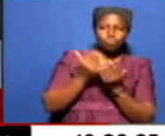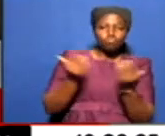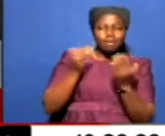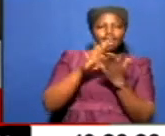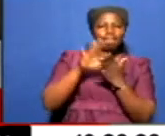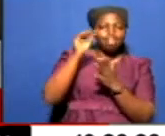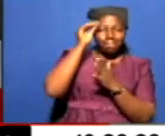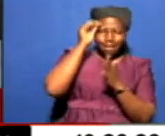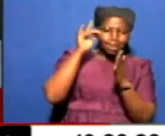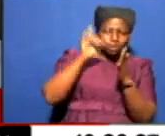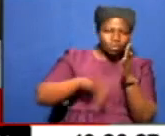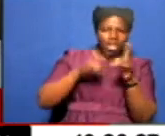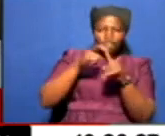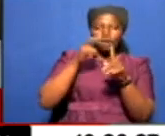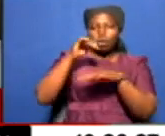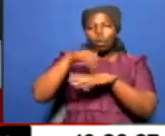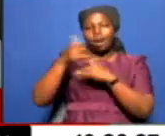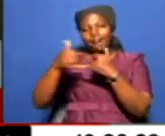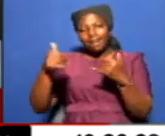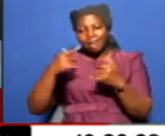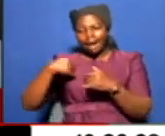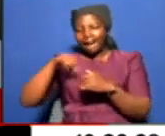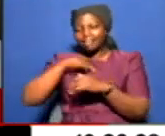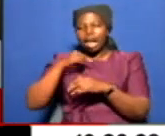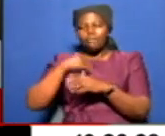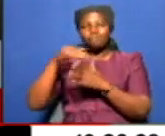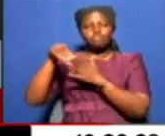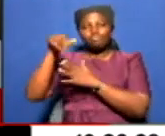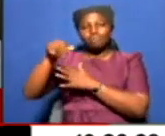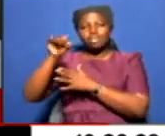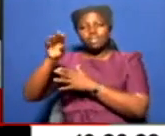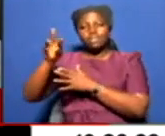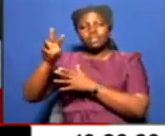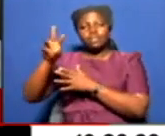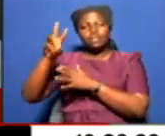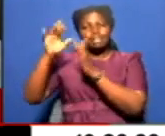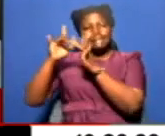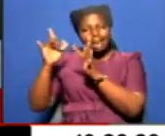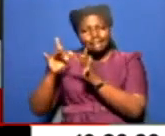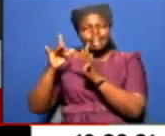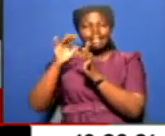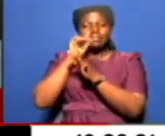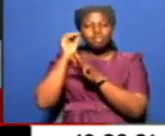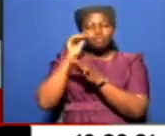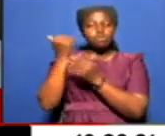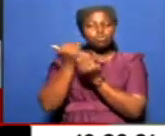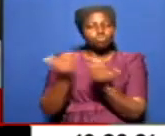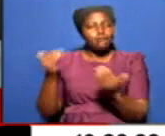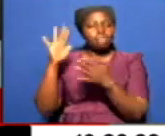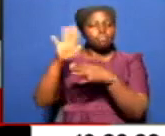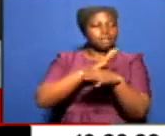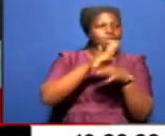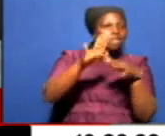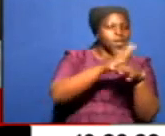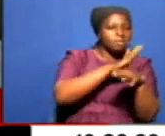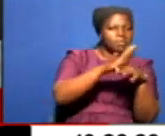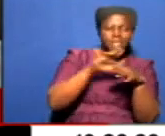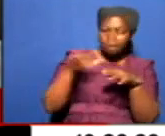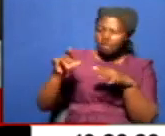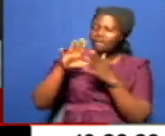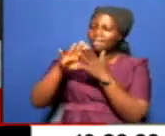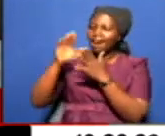are the ones who have put the Wi-Fi in our homes, and our children are busy at home. So what are they consuming online? Are they